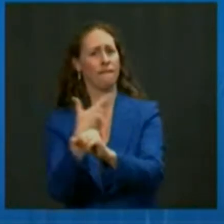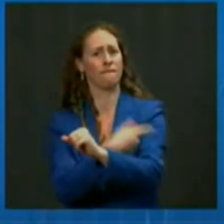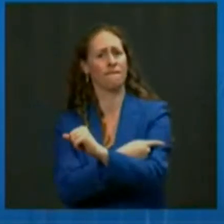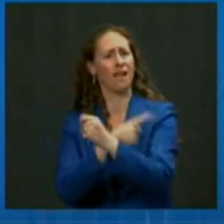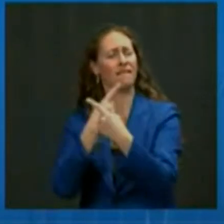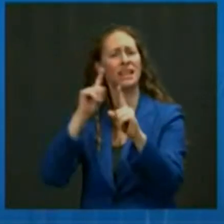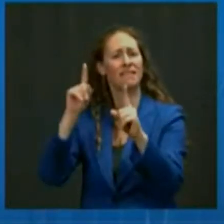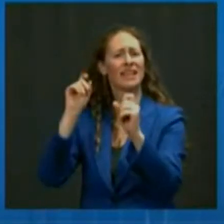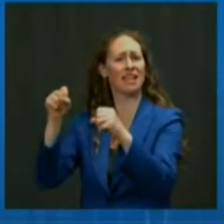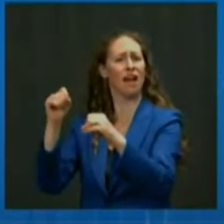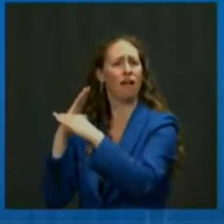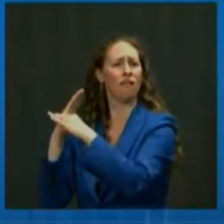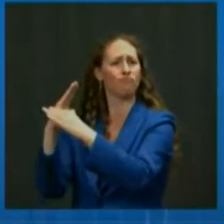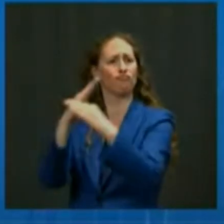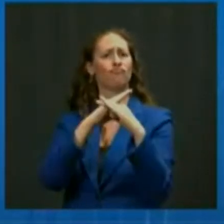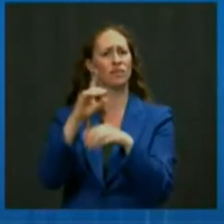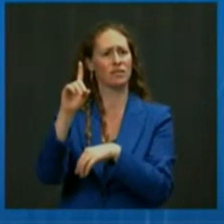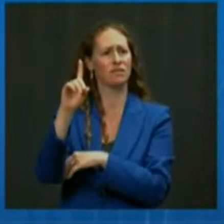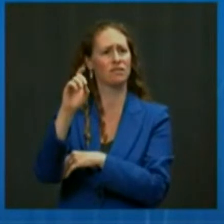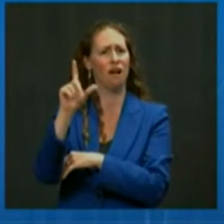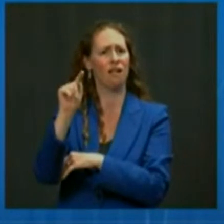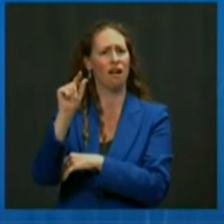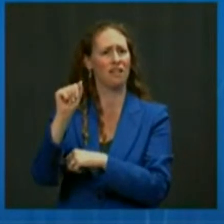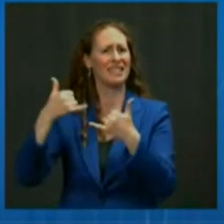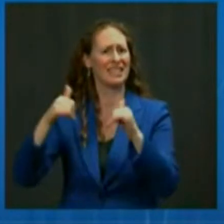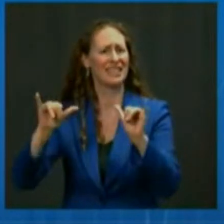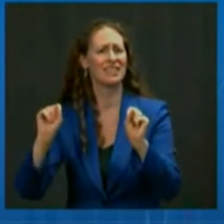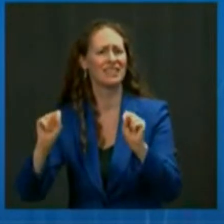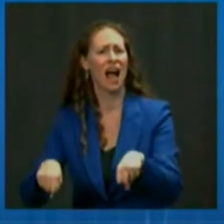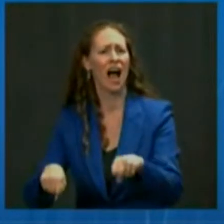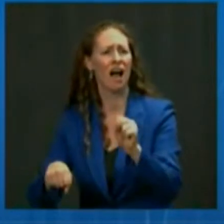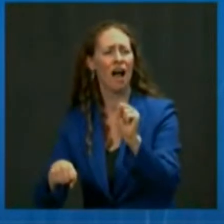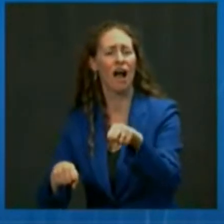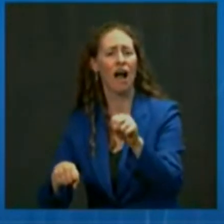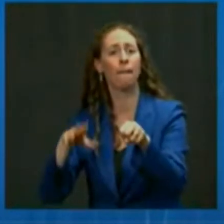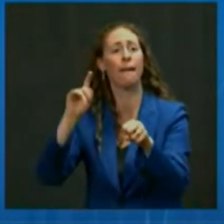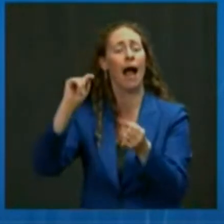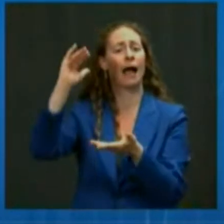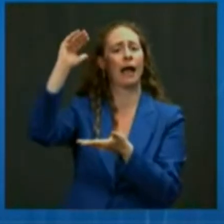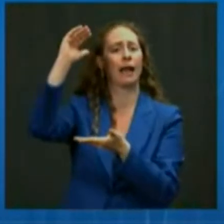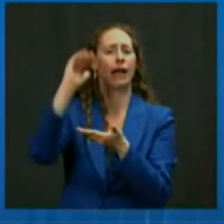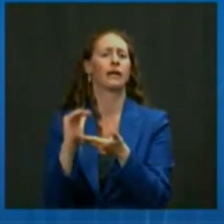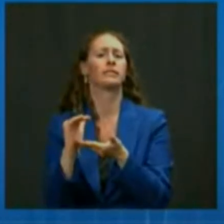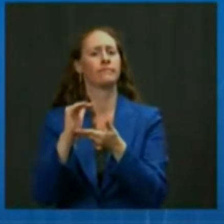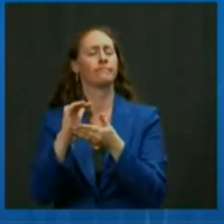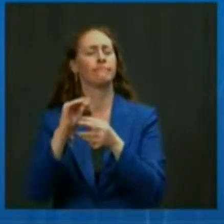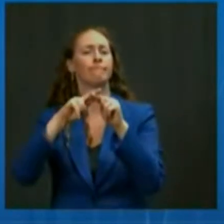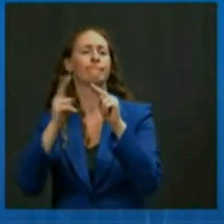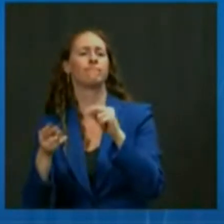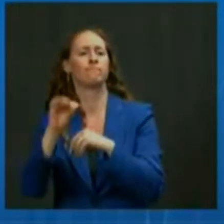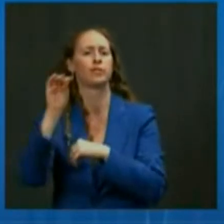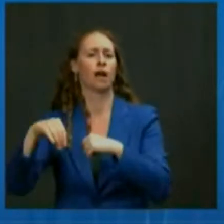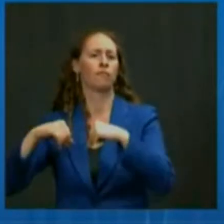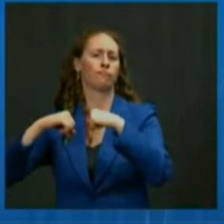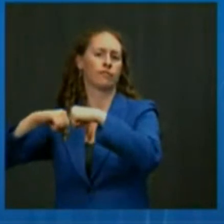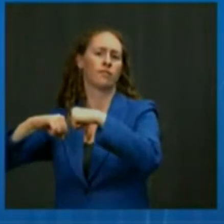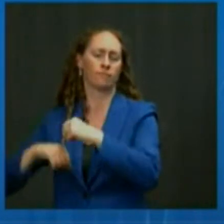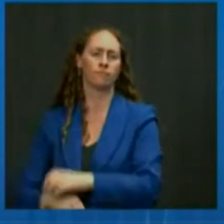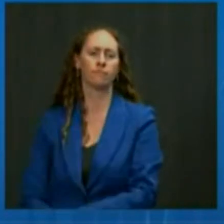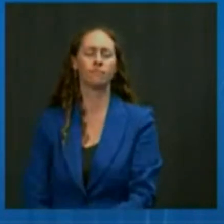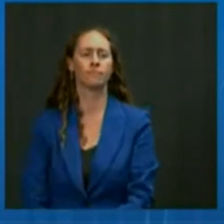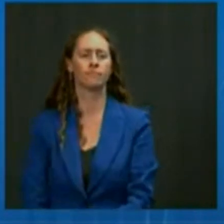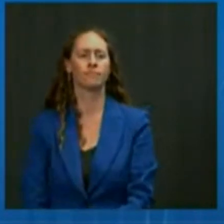vaccinated. These data suggest full vaccination in the context of the Delta variant may be correlated with less protection